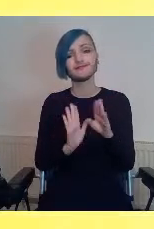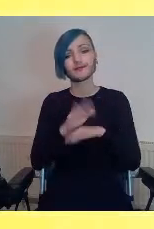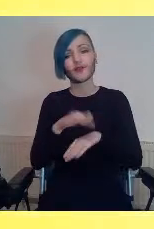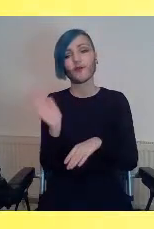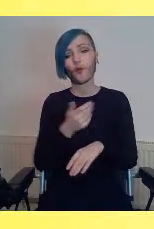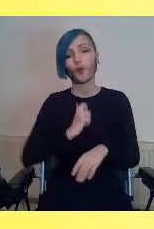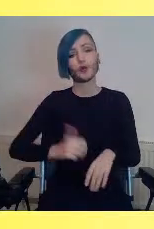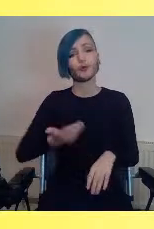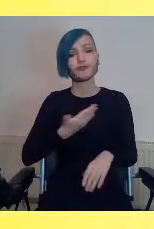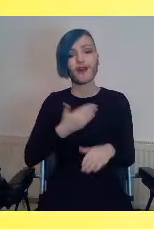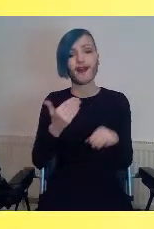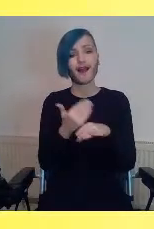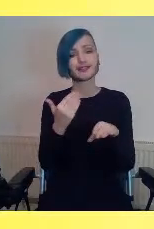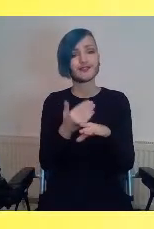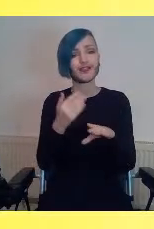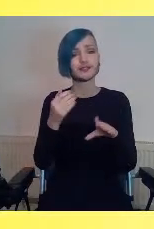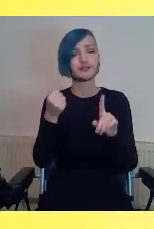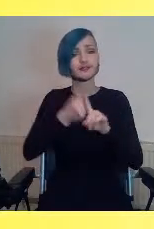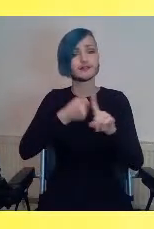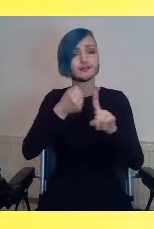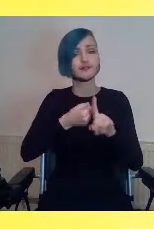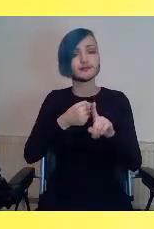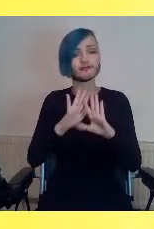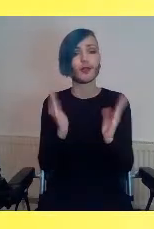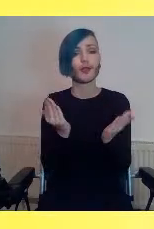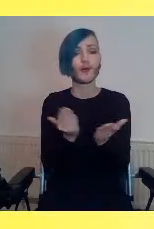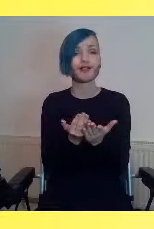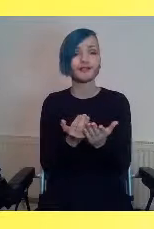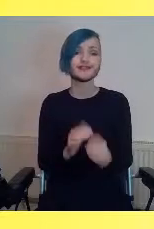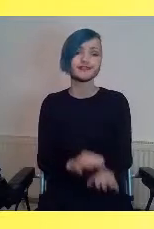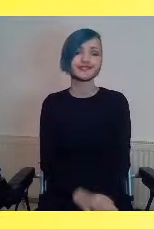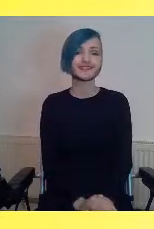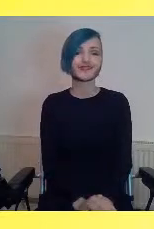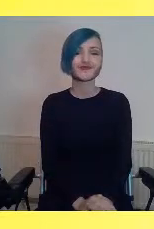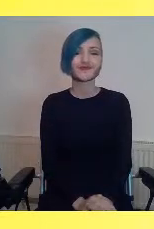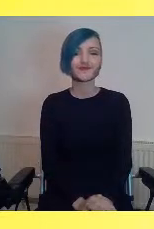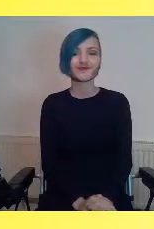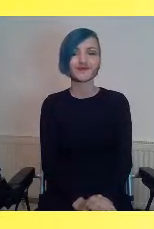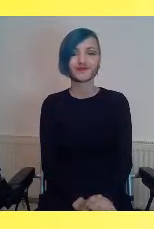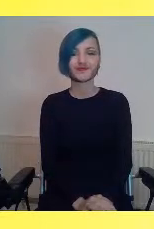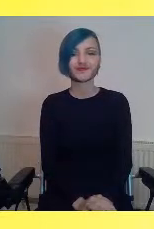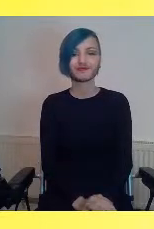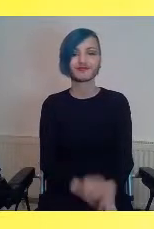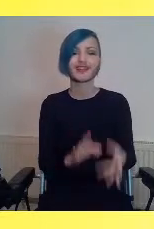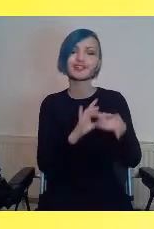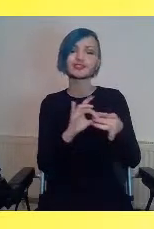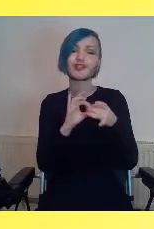activists around the world, and let's be together. Thank you. Solidarity.